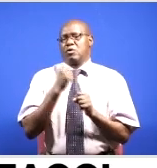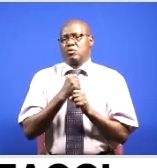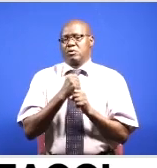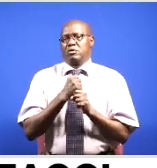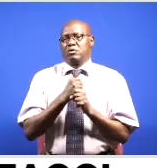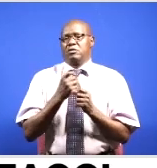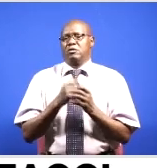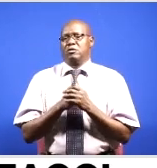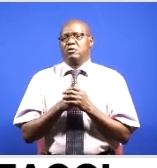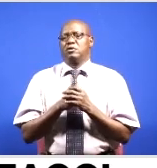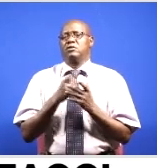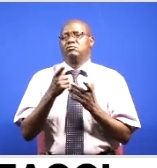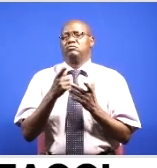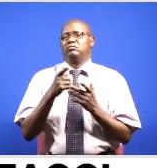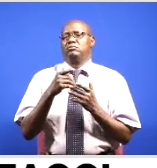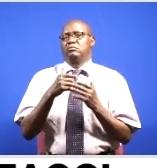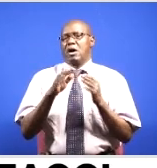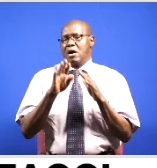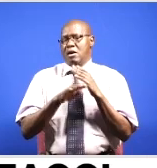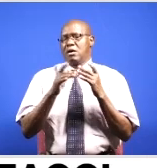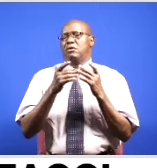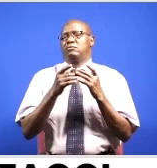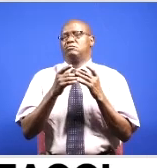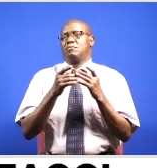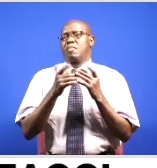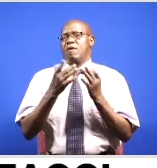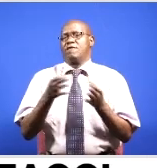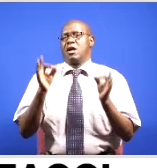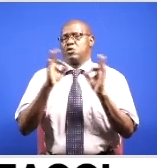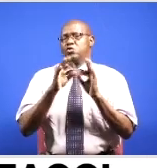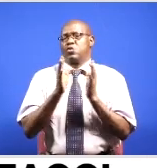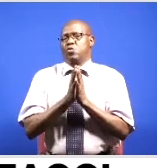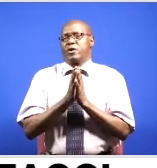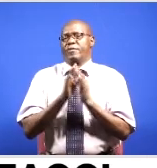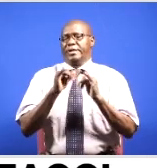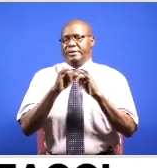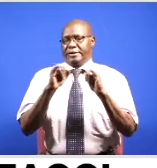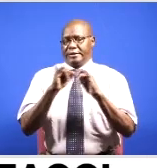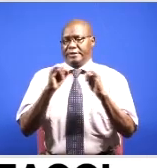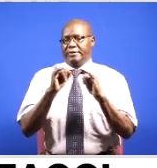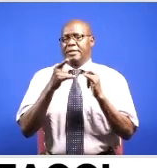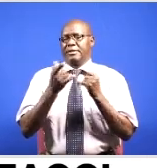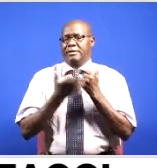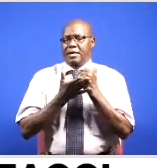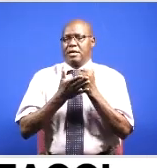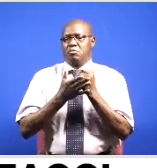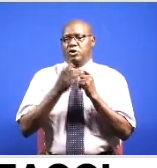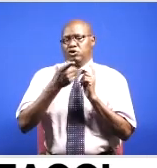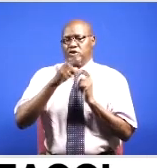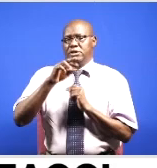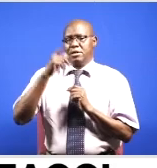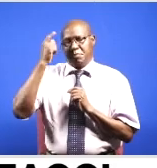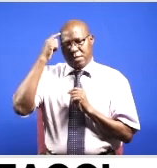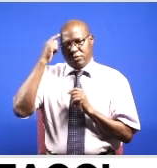of values and integrity. So that's my hope, that we can change the minds of the Kenyans. The former